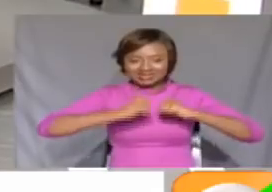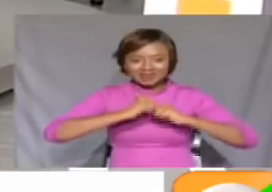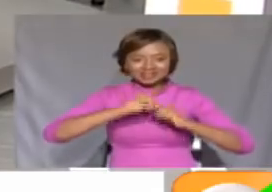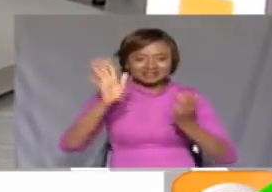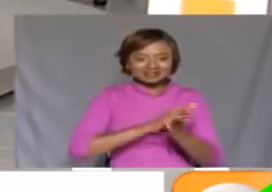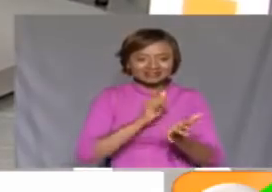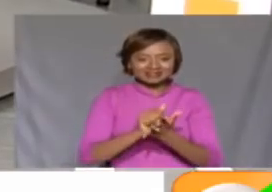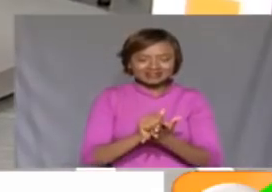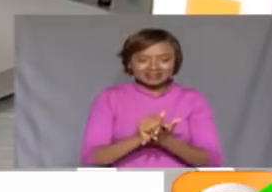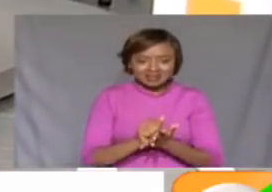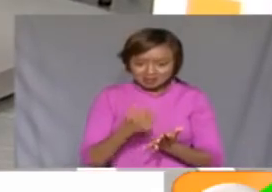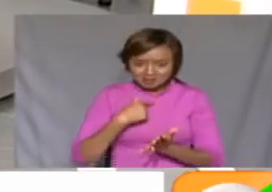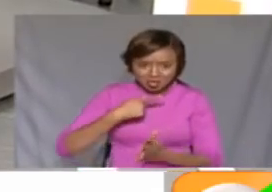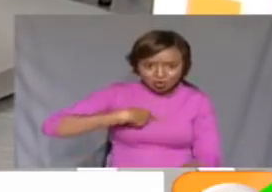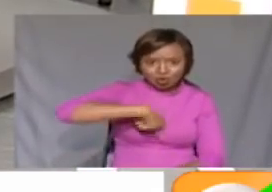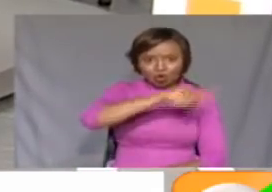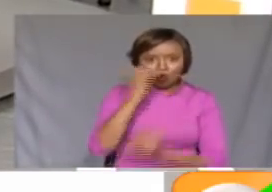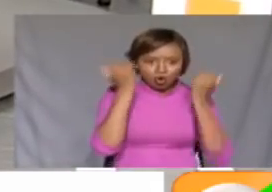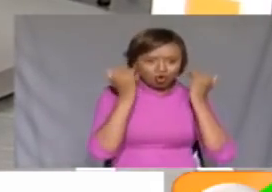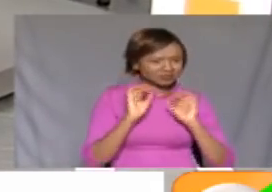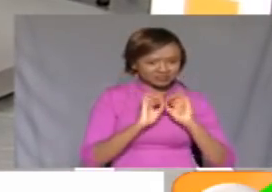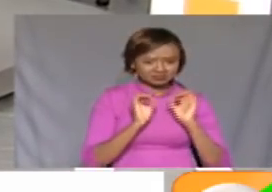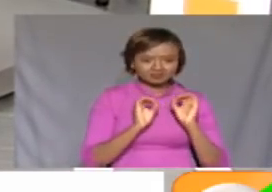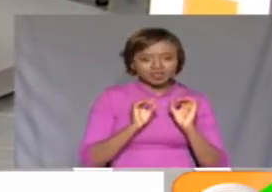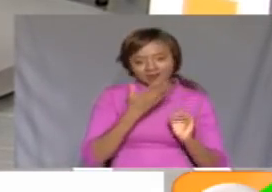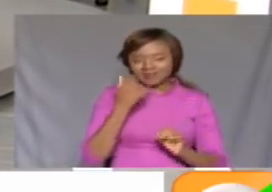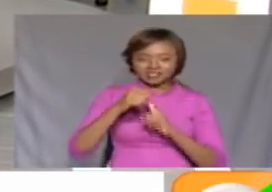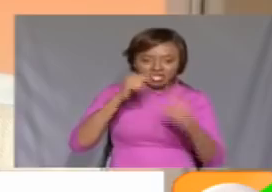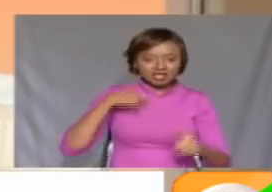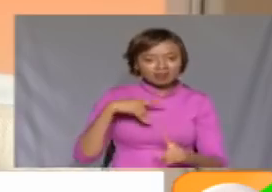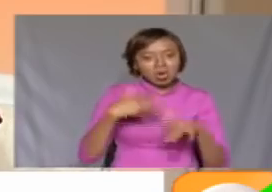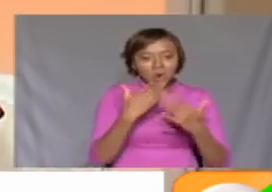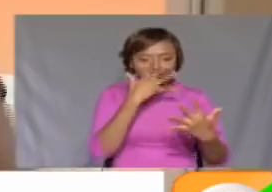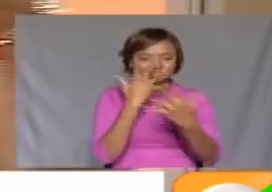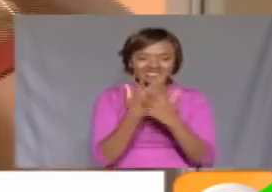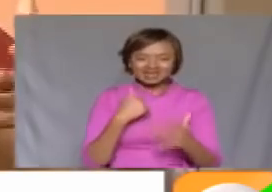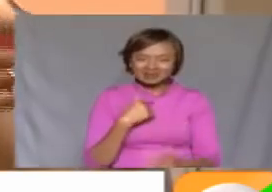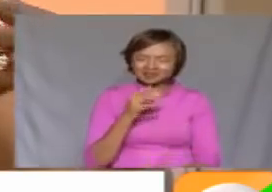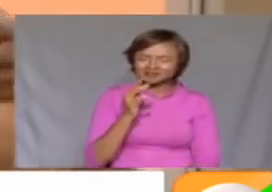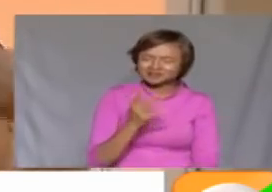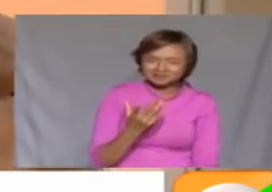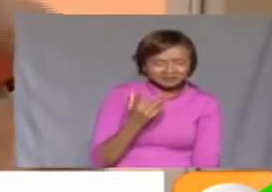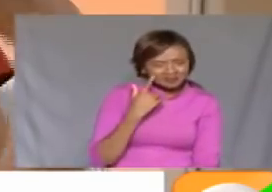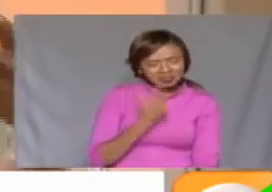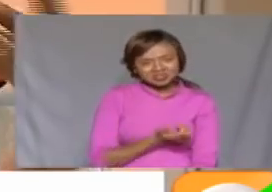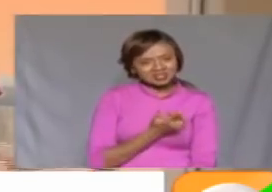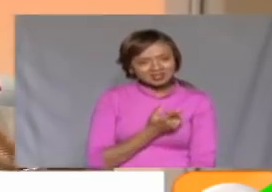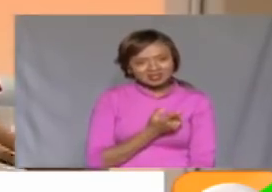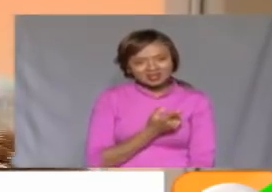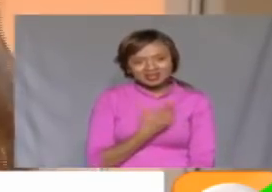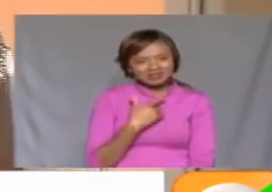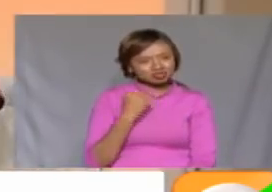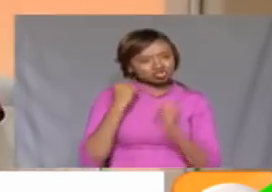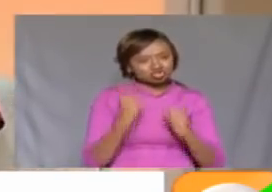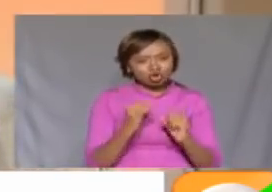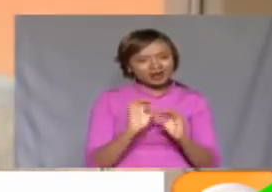will now personally go to court to have it terminated. Let them kill me or jail me. And this is what we're talking about, that leverage that he no longer has.